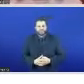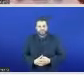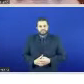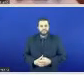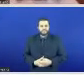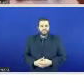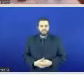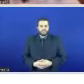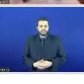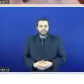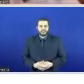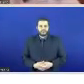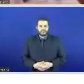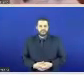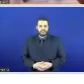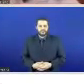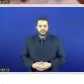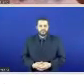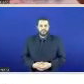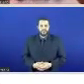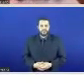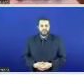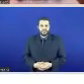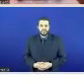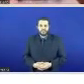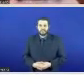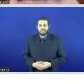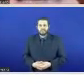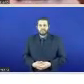And then to Myrna, and then we'll move on to the next question. Thank you.